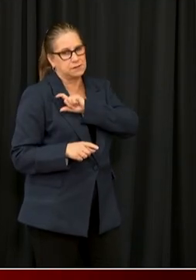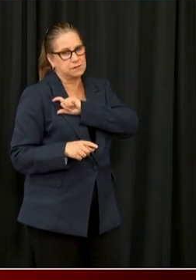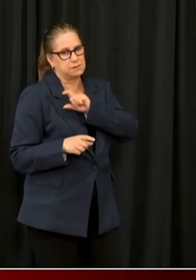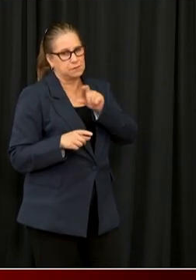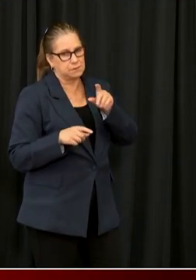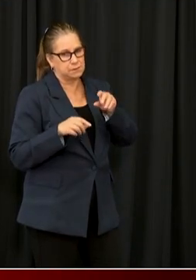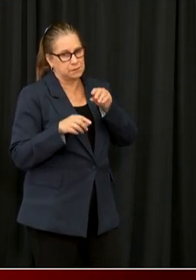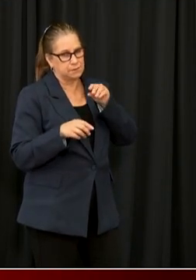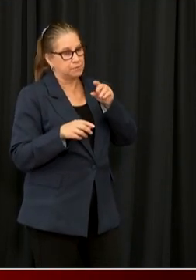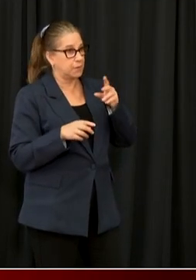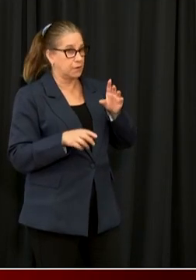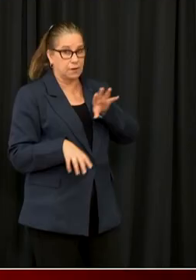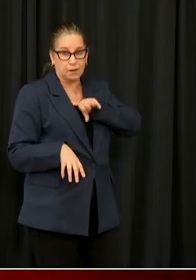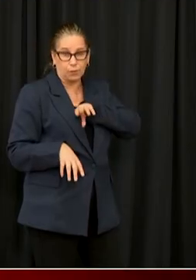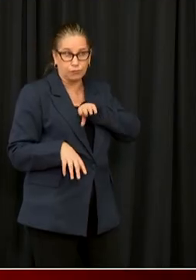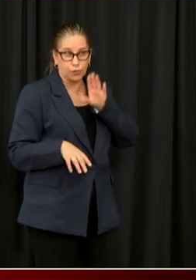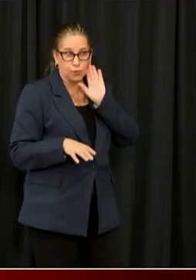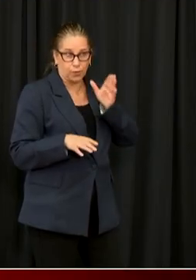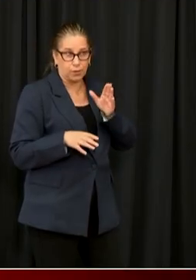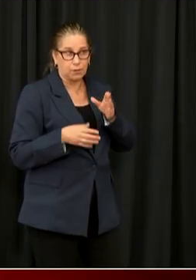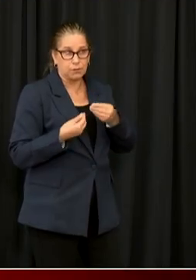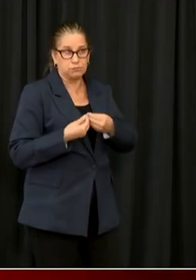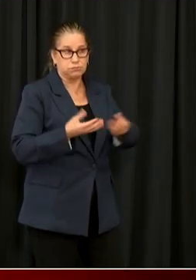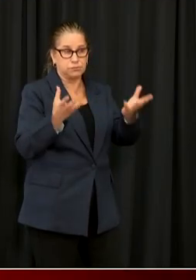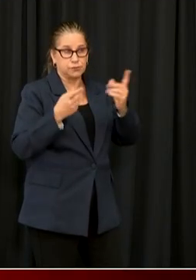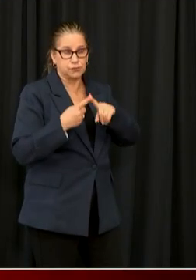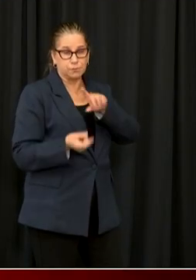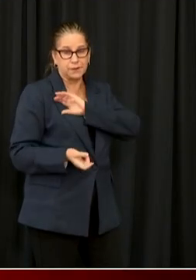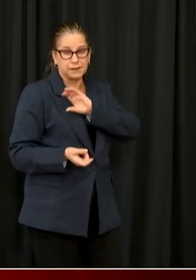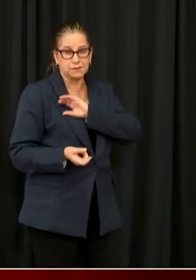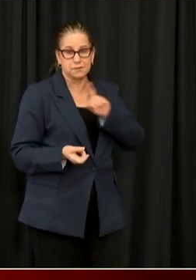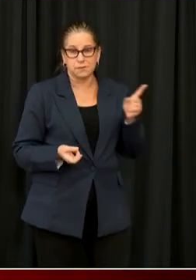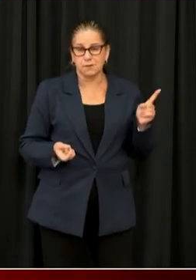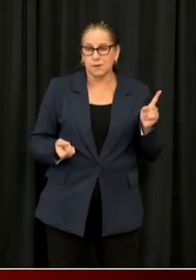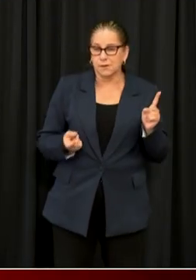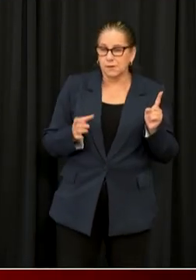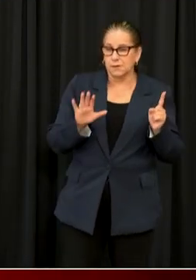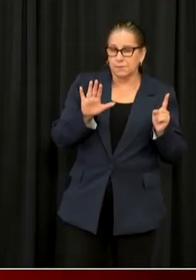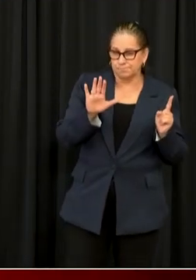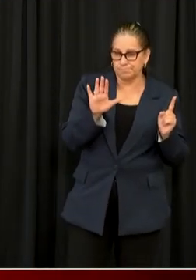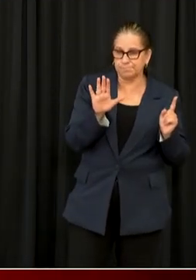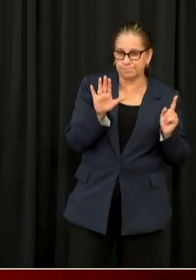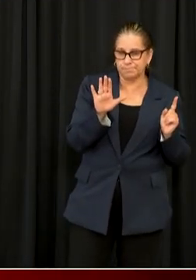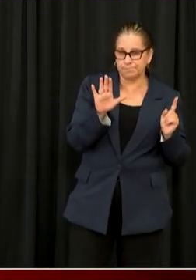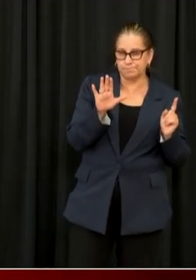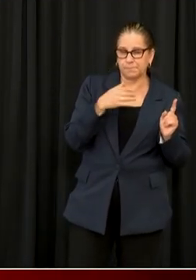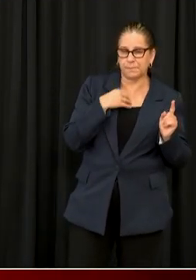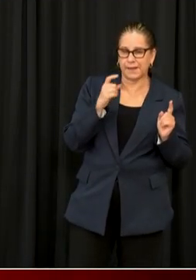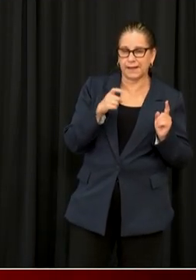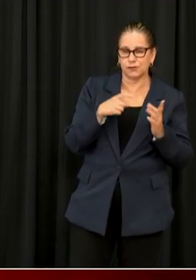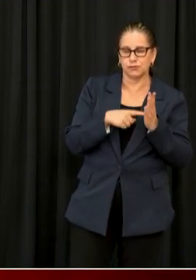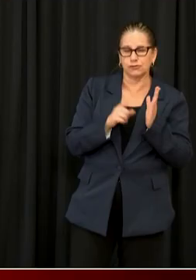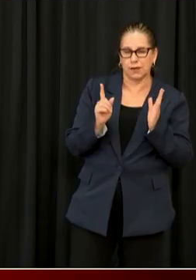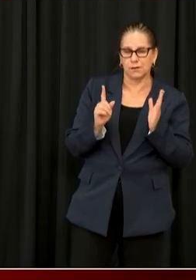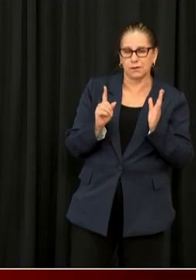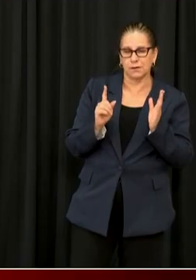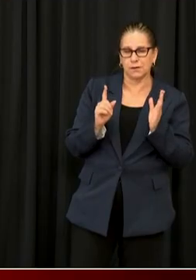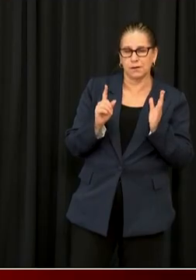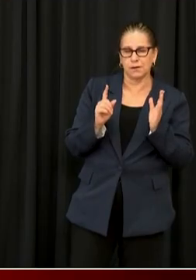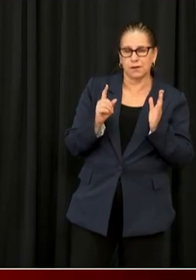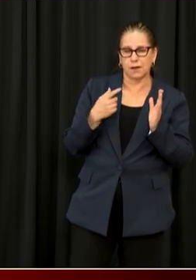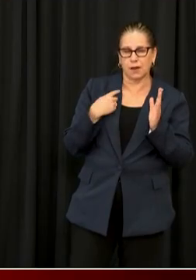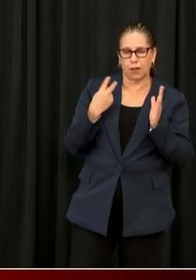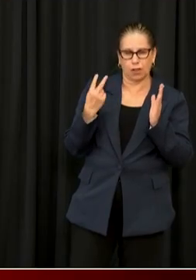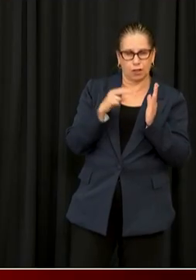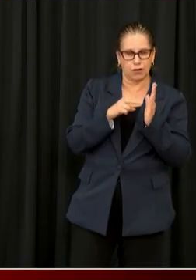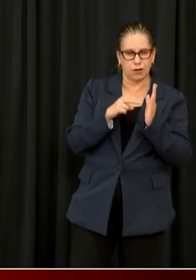released. Is that correct? Let me look very closely at what the council passed, and I'll answer that question. But the council can answer that